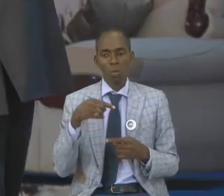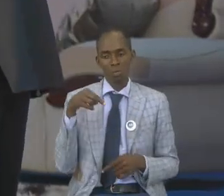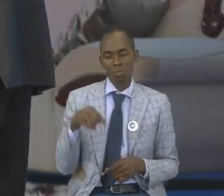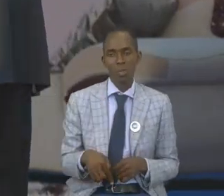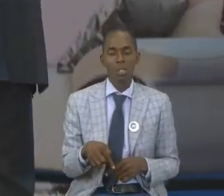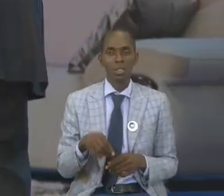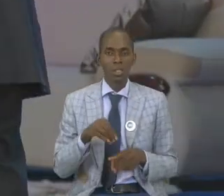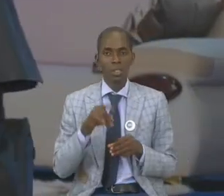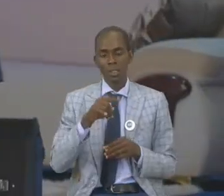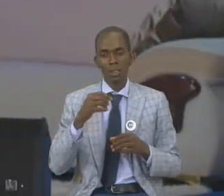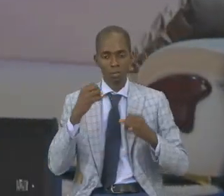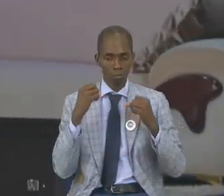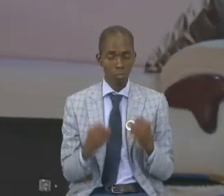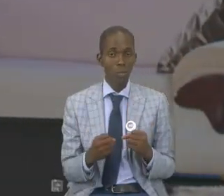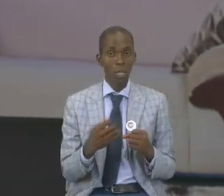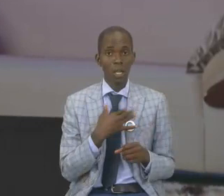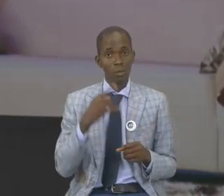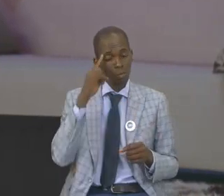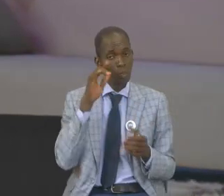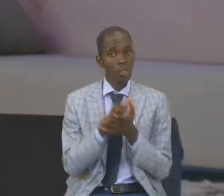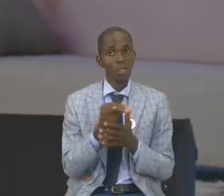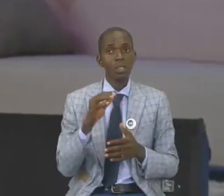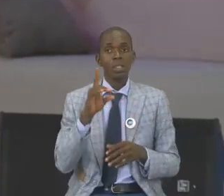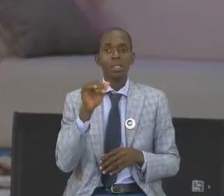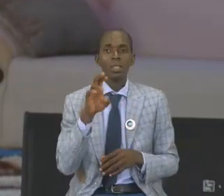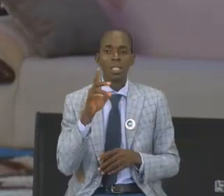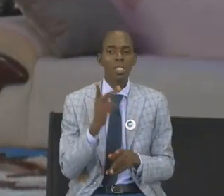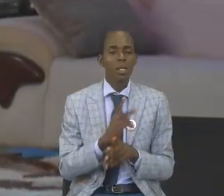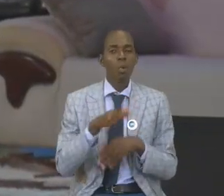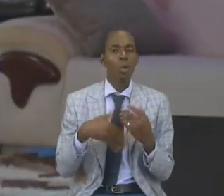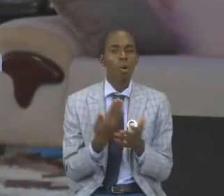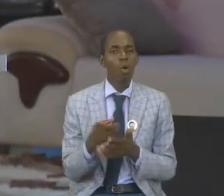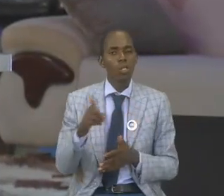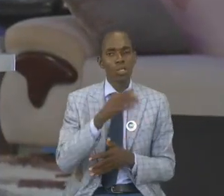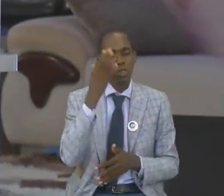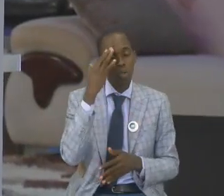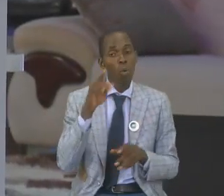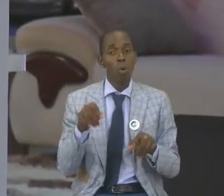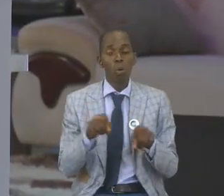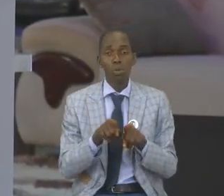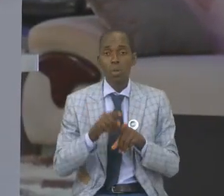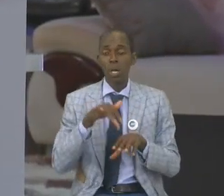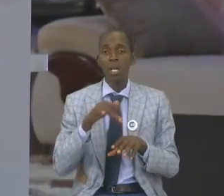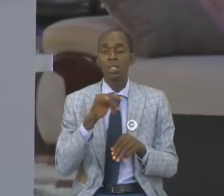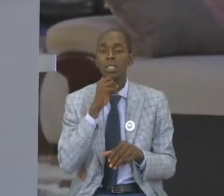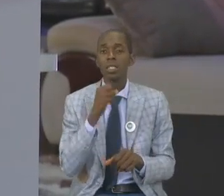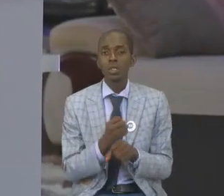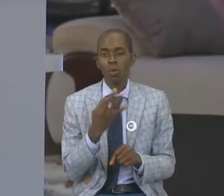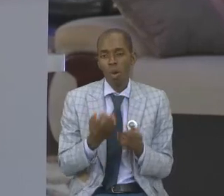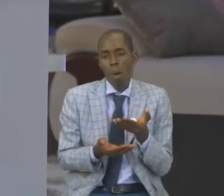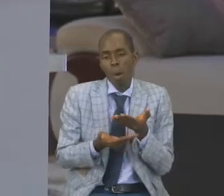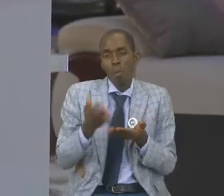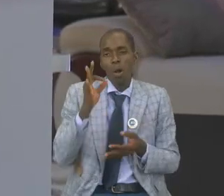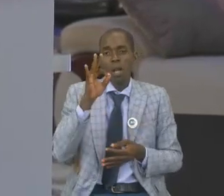kept everything he knew. Even at that age of almost 90, and the angel said,